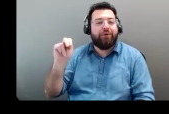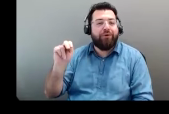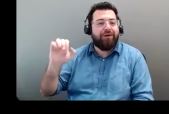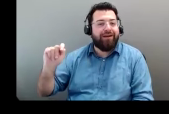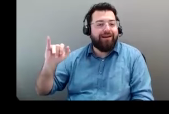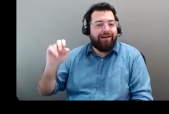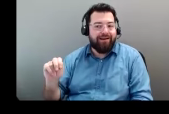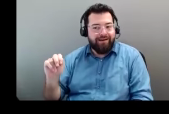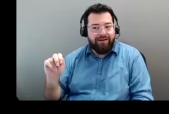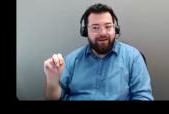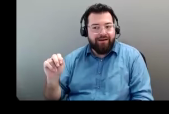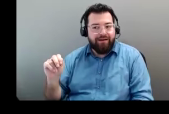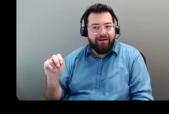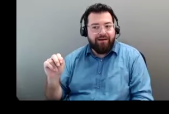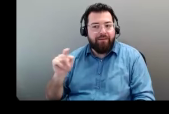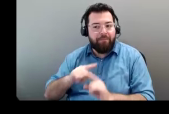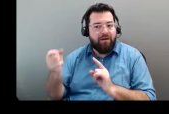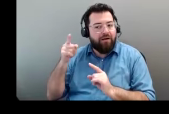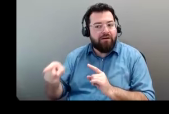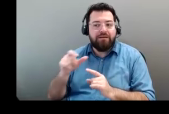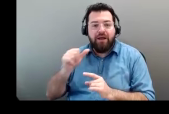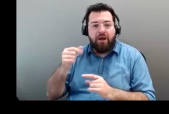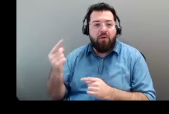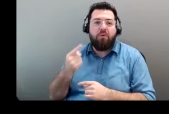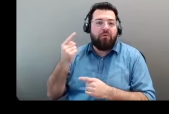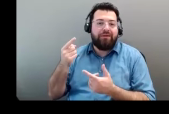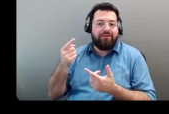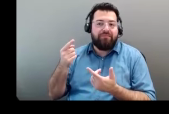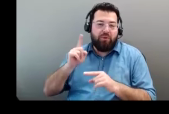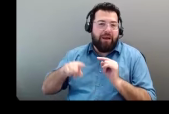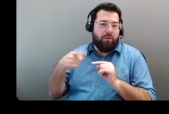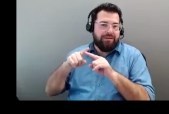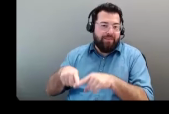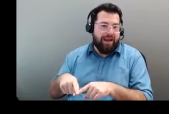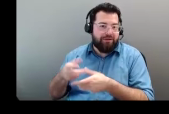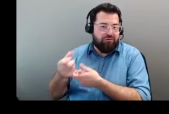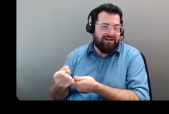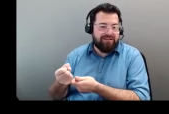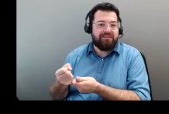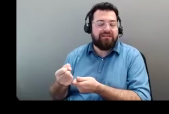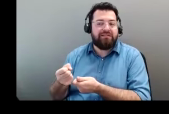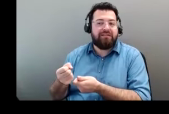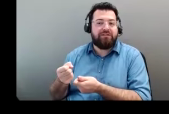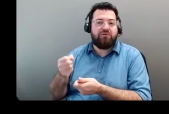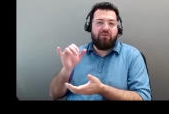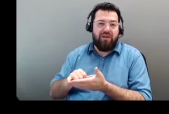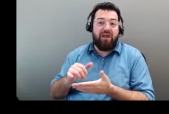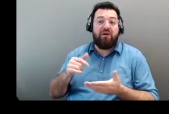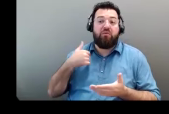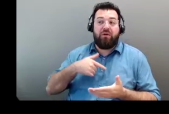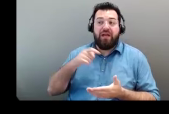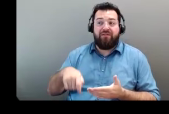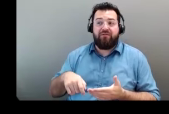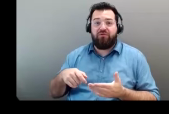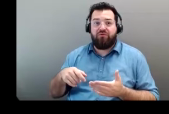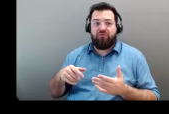uh, isn't always reliable and as a source, and that's where we have to balance that professor's intuition when